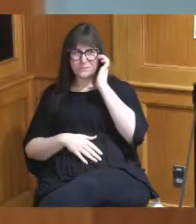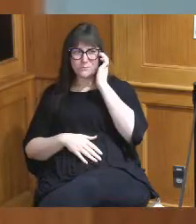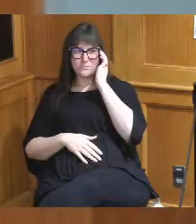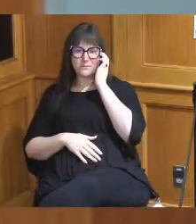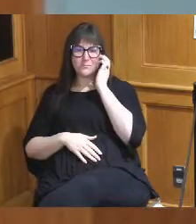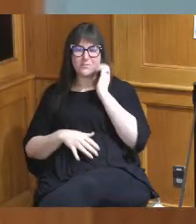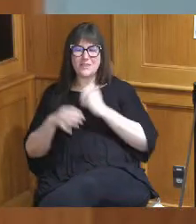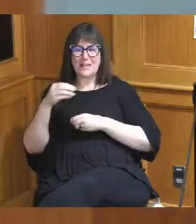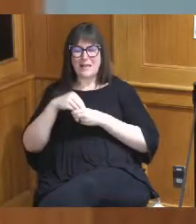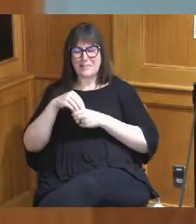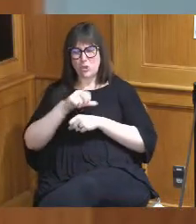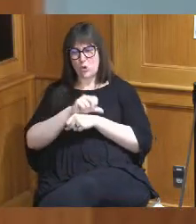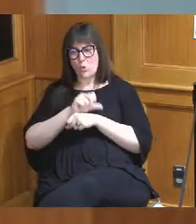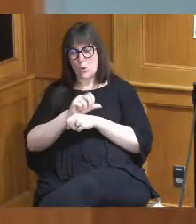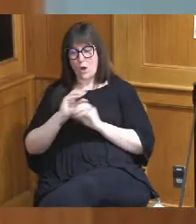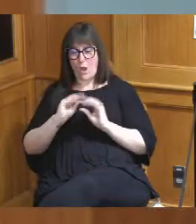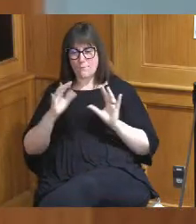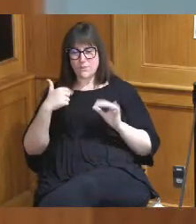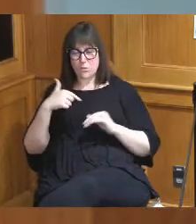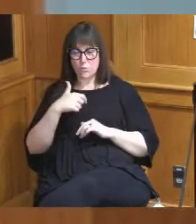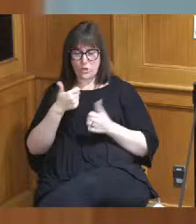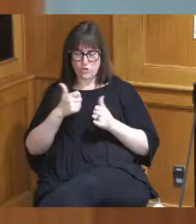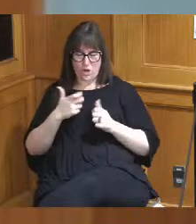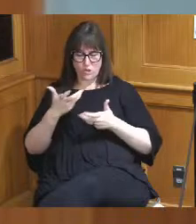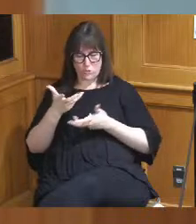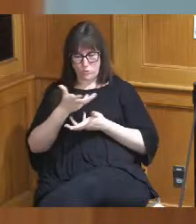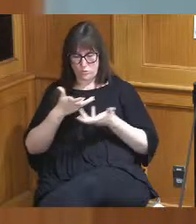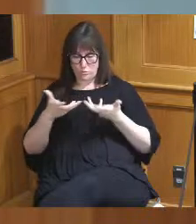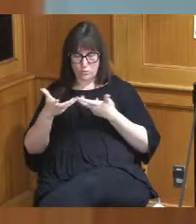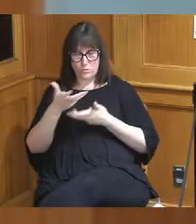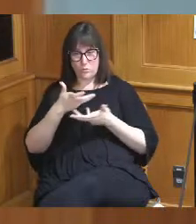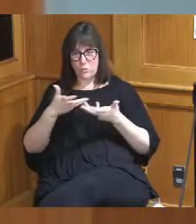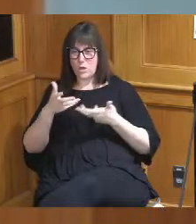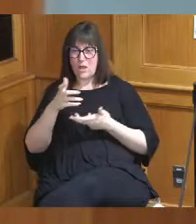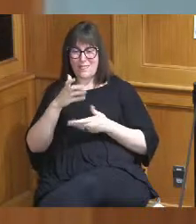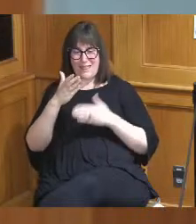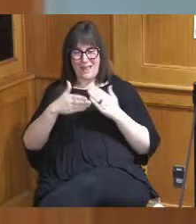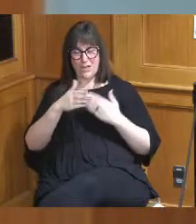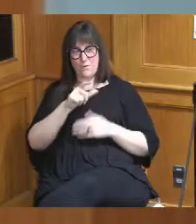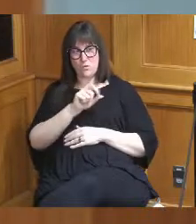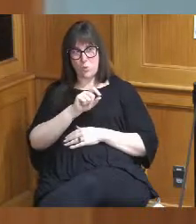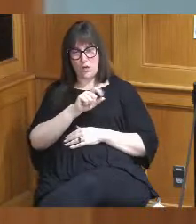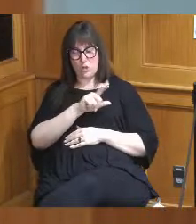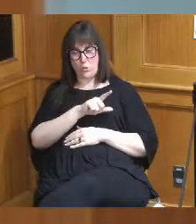obviously, as we began to see the end of the 2024